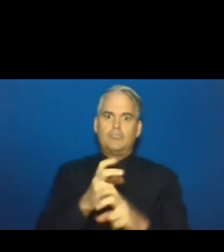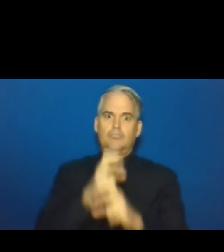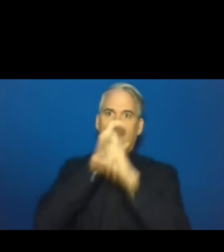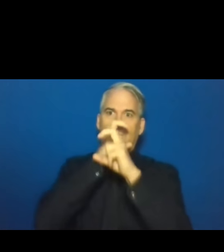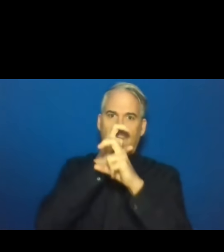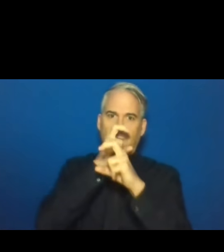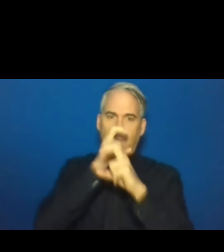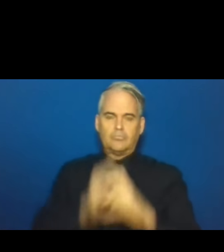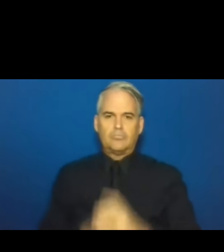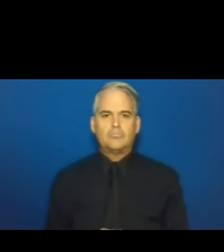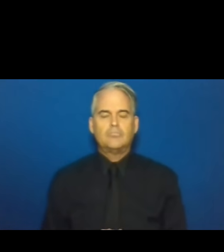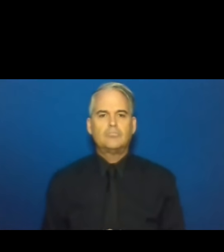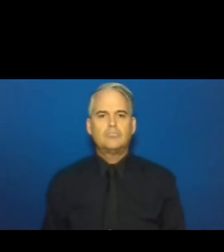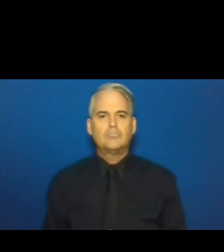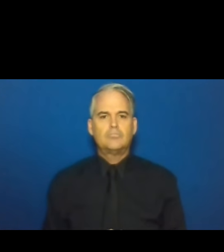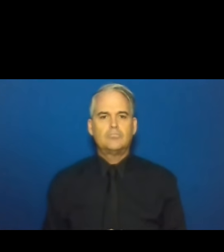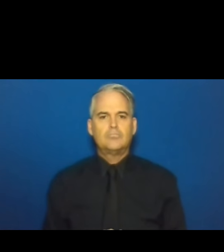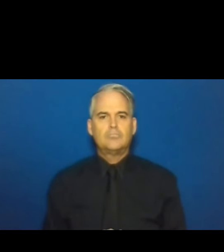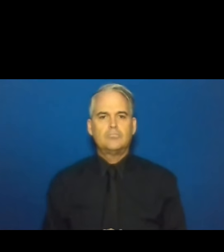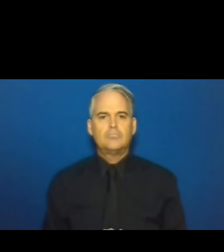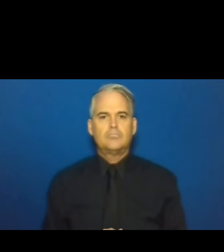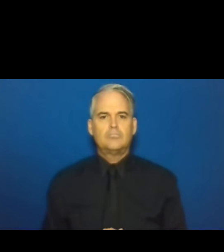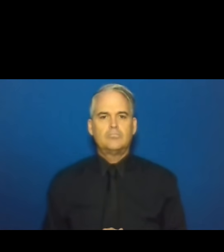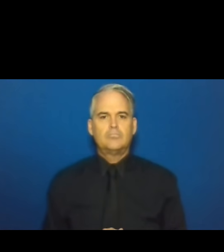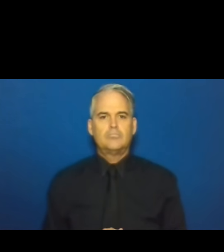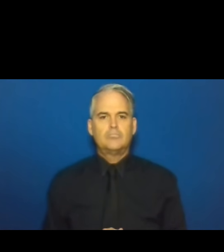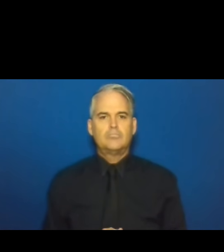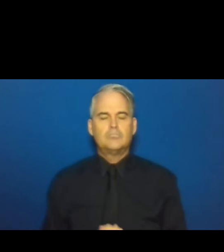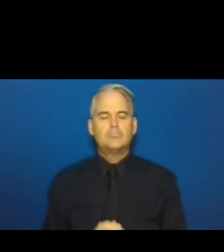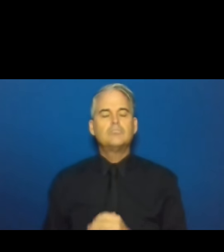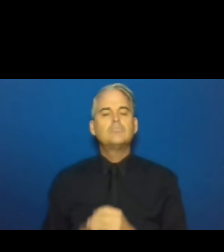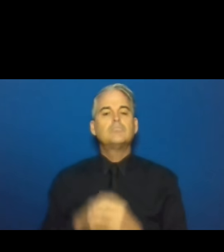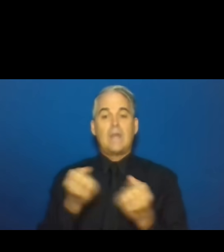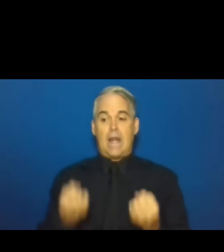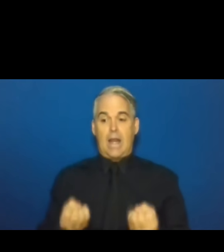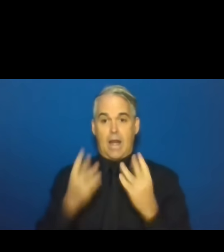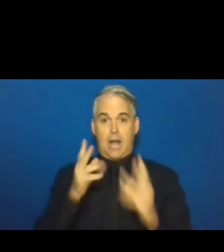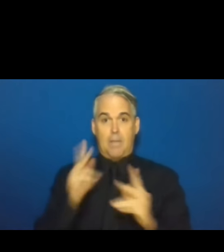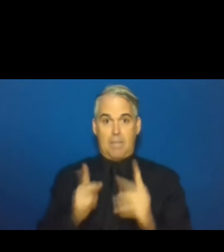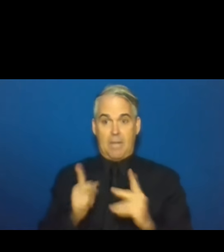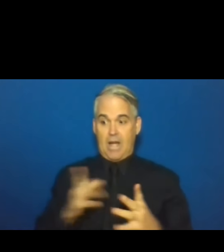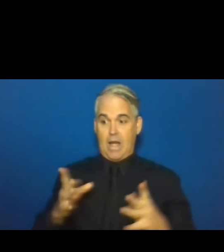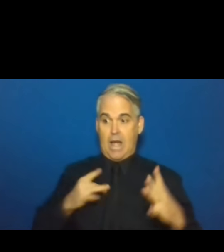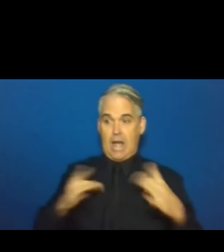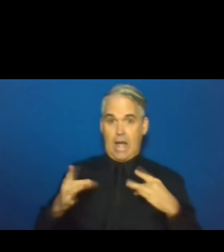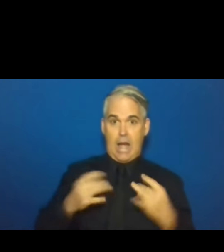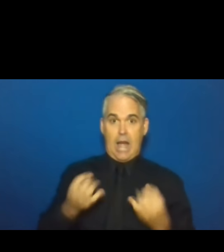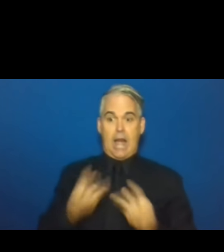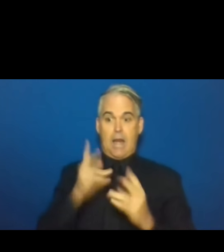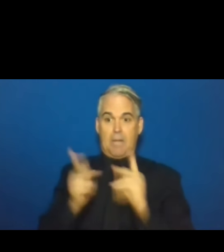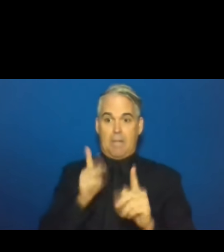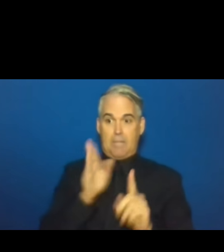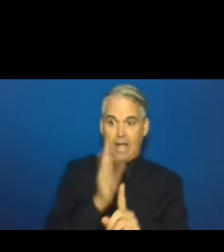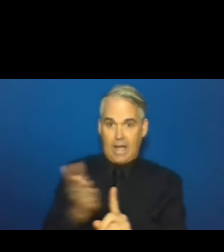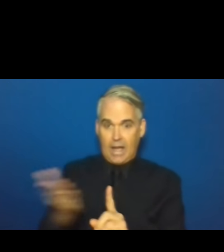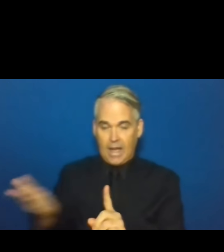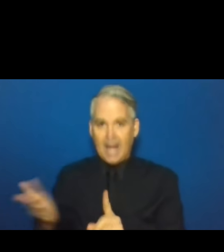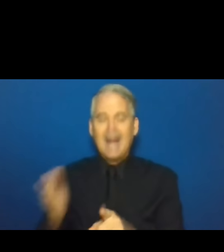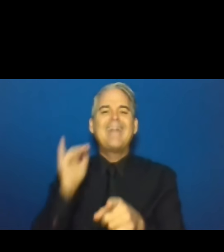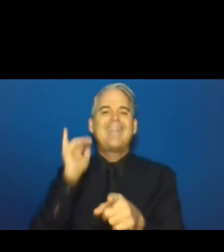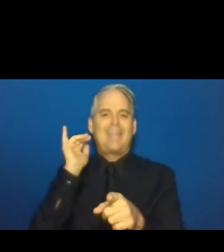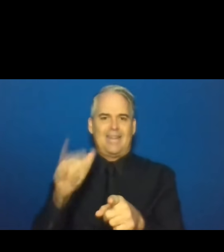in place. The numbers and the virus, as well as our individual and collective actions, determine the timeline.